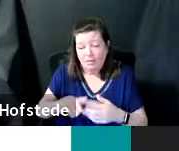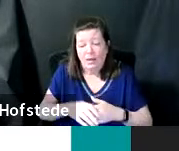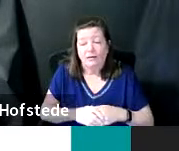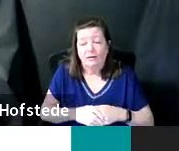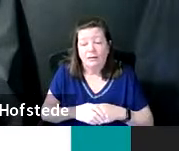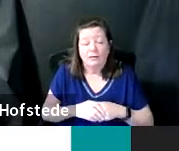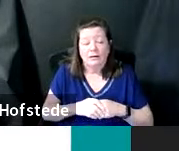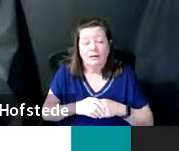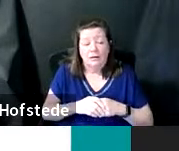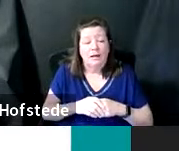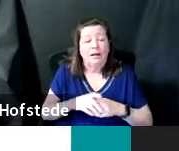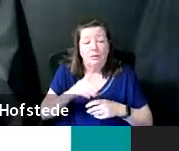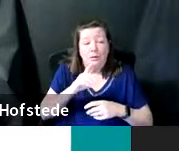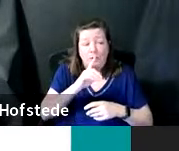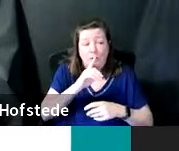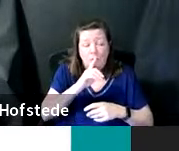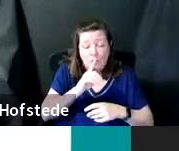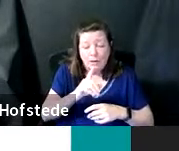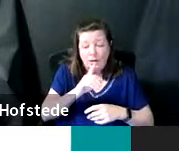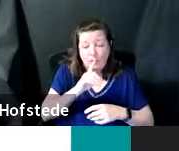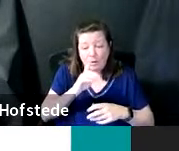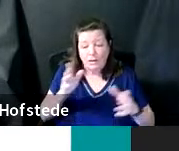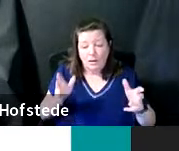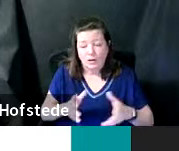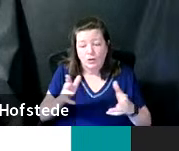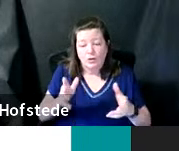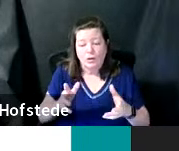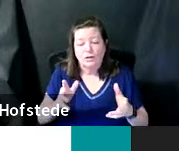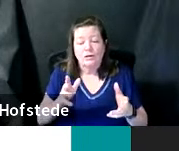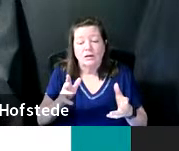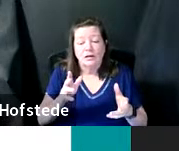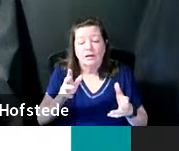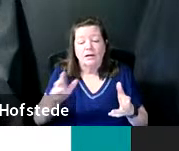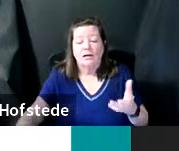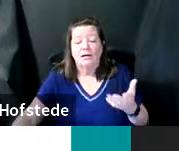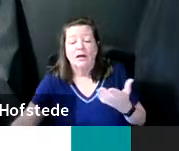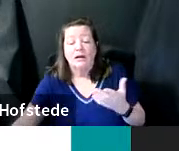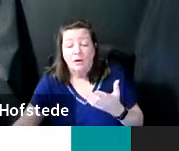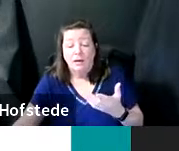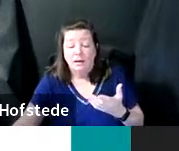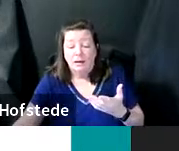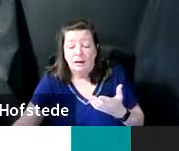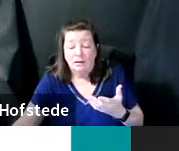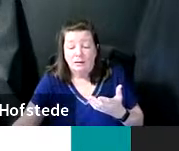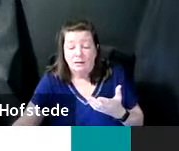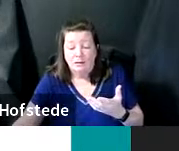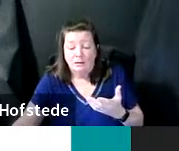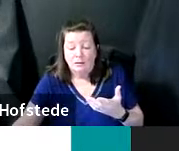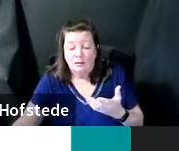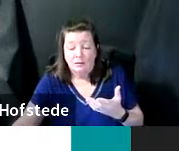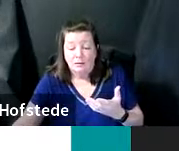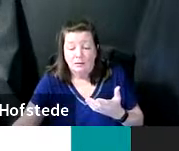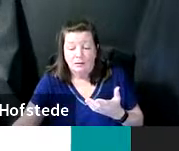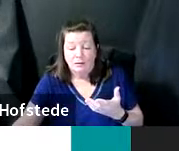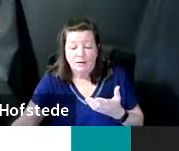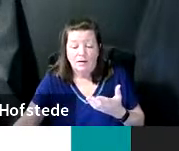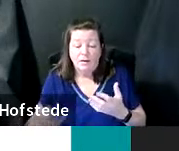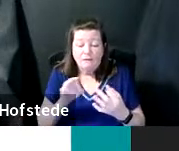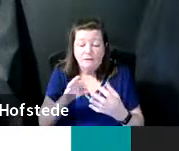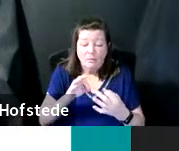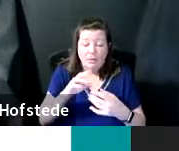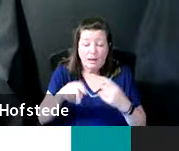we'd be really encouraged if we can get as much feedback on that as we can. And then, you know, the